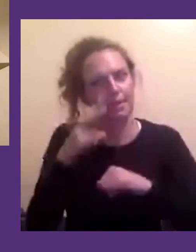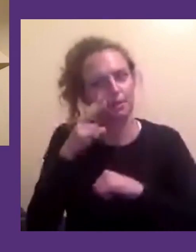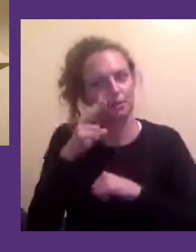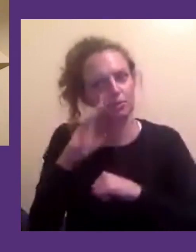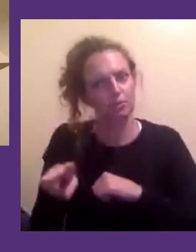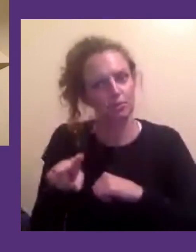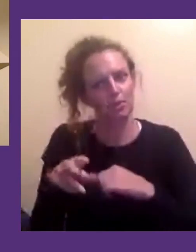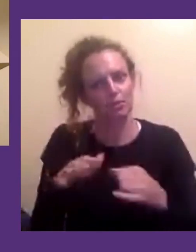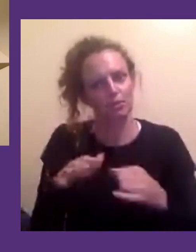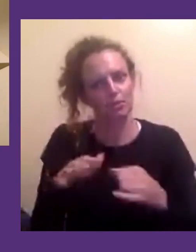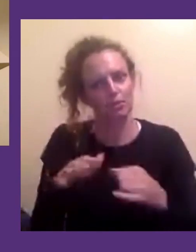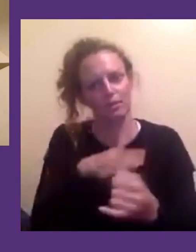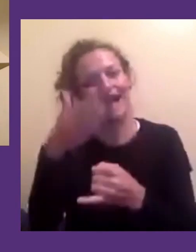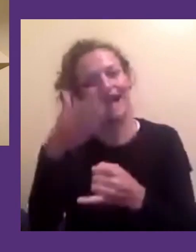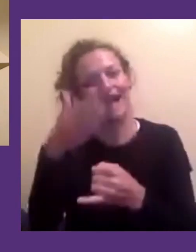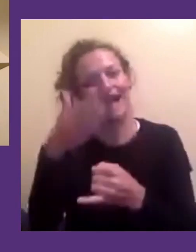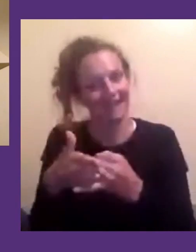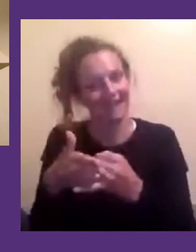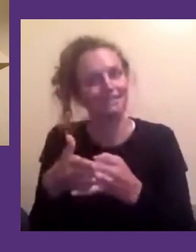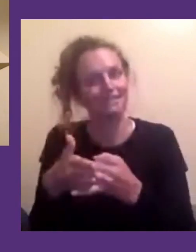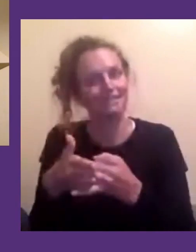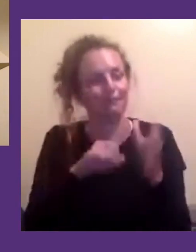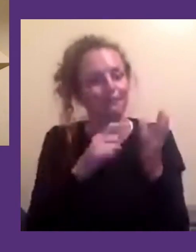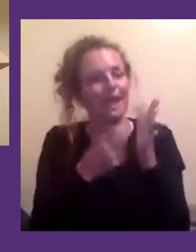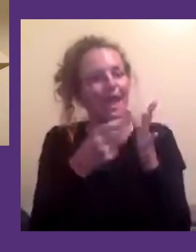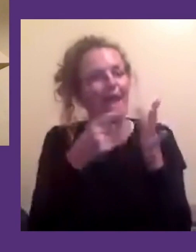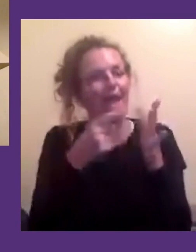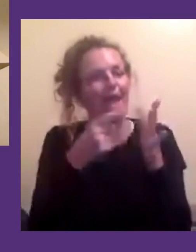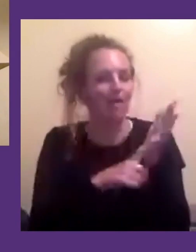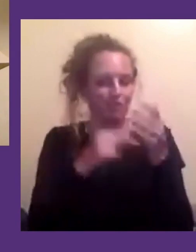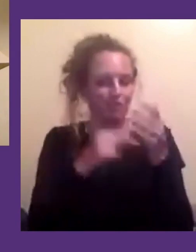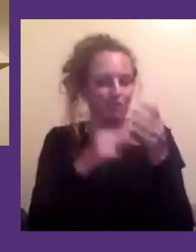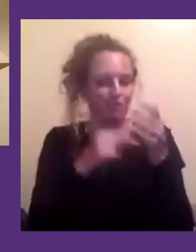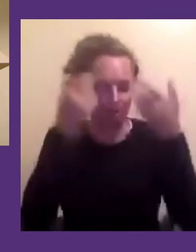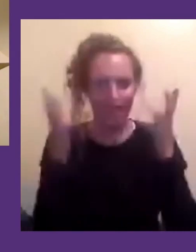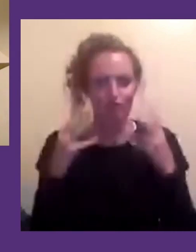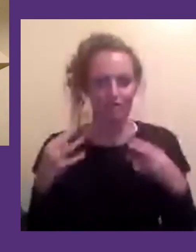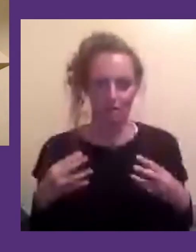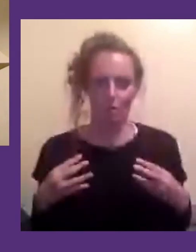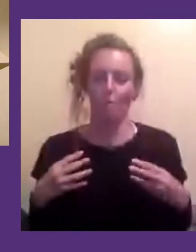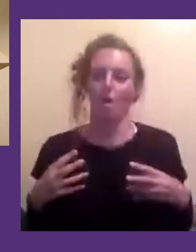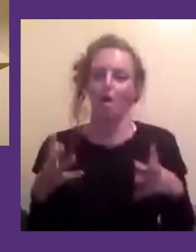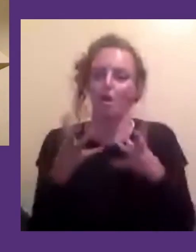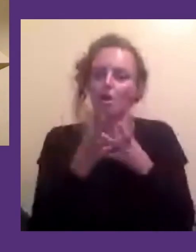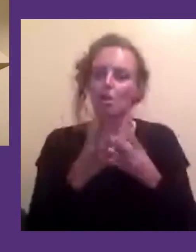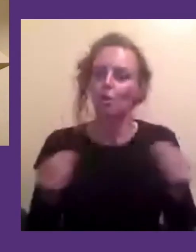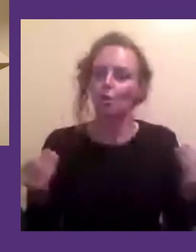voice for a pair of legs. So the assumption is that the